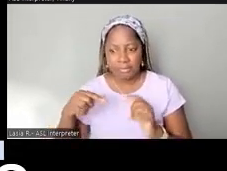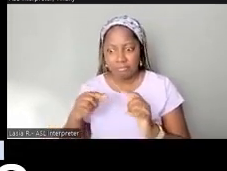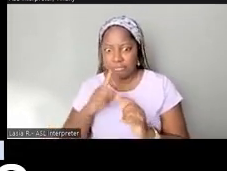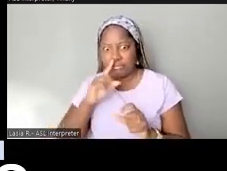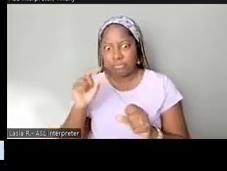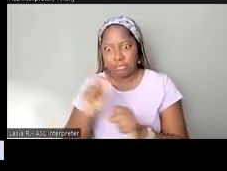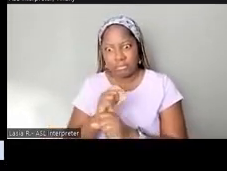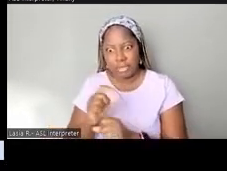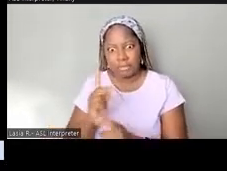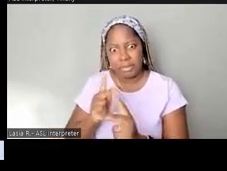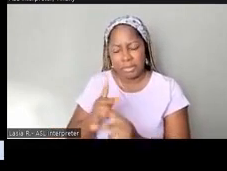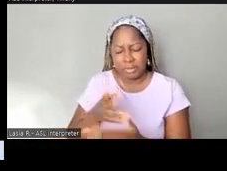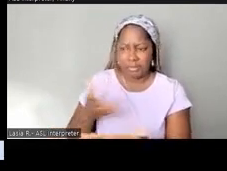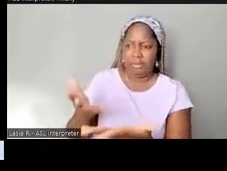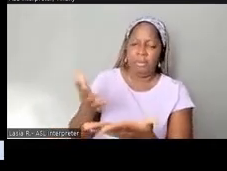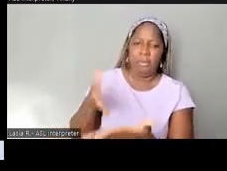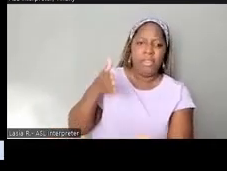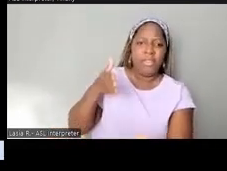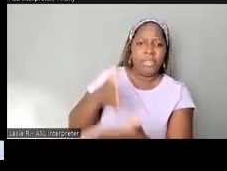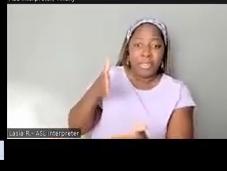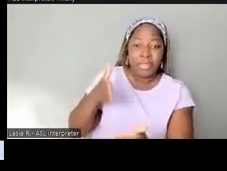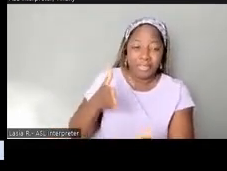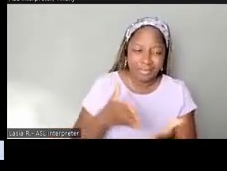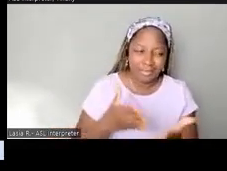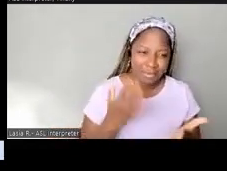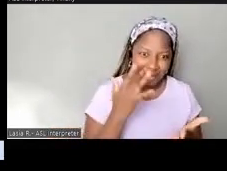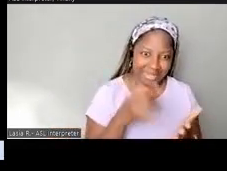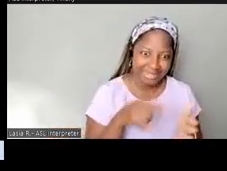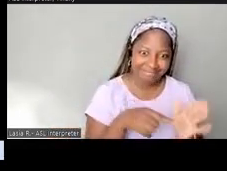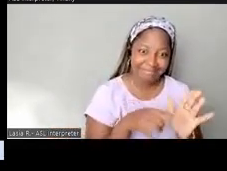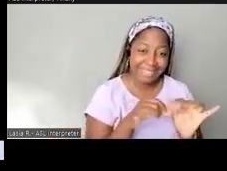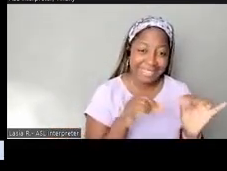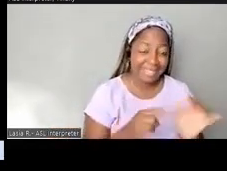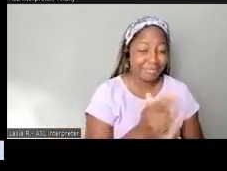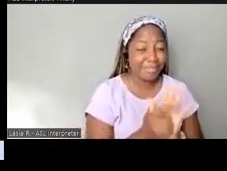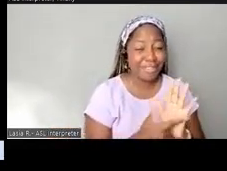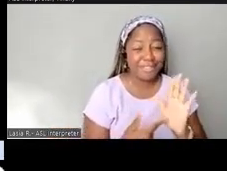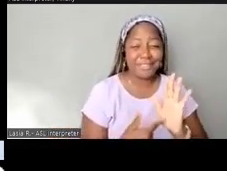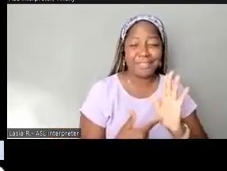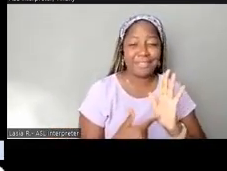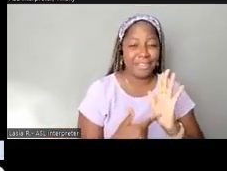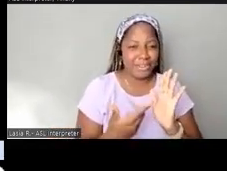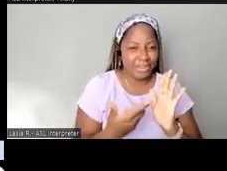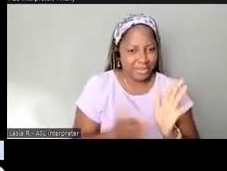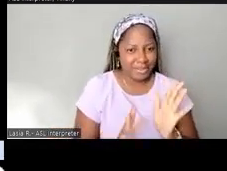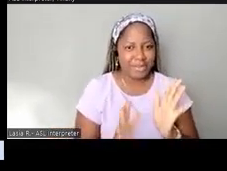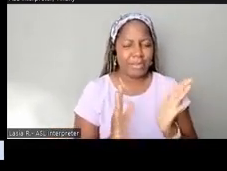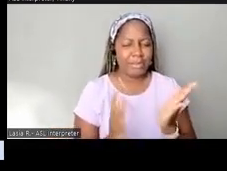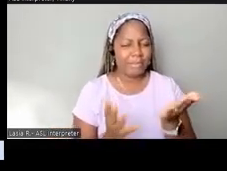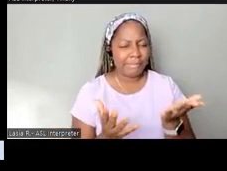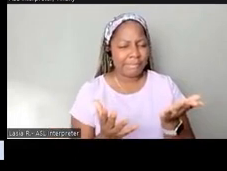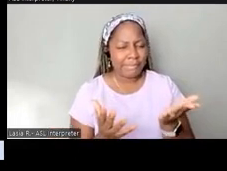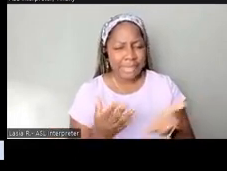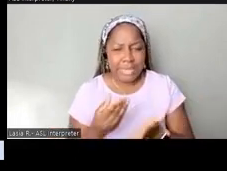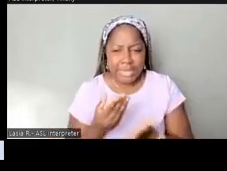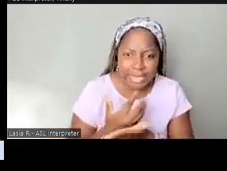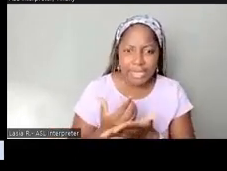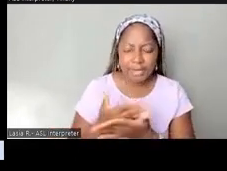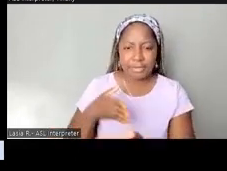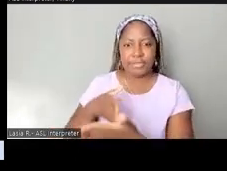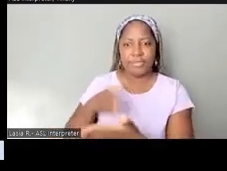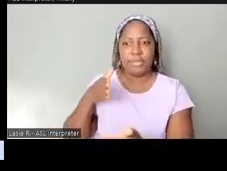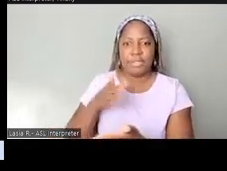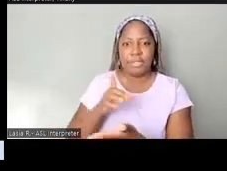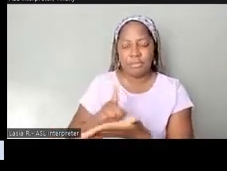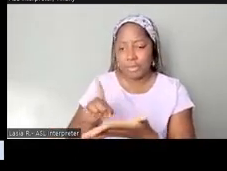There are lots of state laws that allow that to happen when it comes to housing. There's housing income discrimination. So even in the chance that we're able to help our